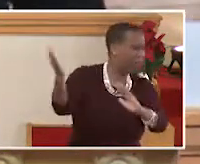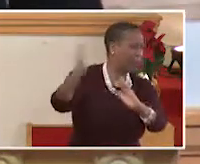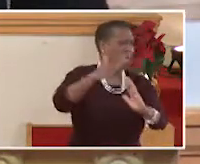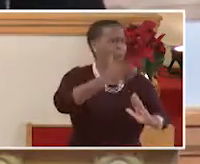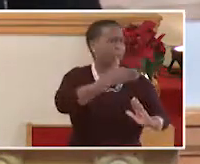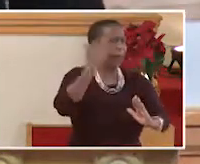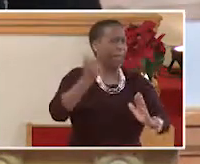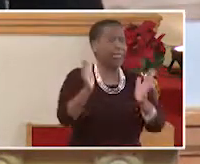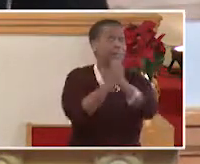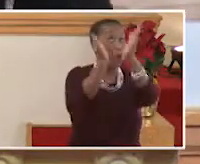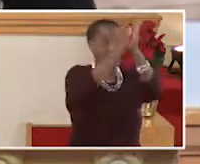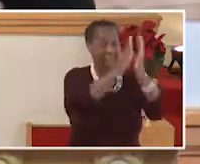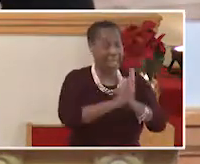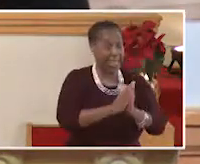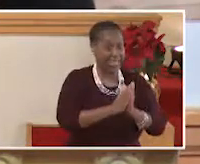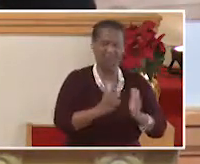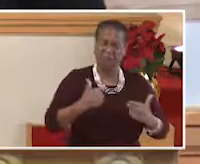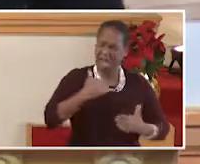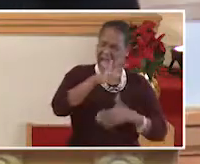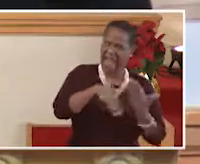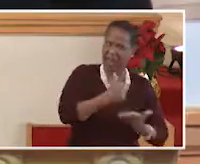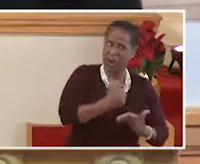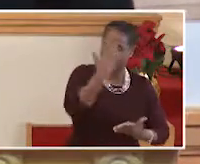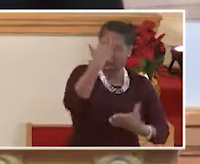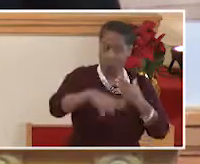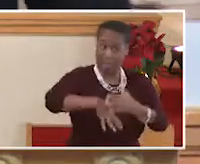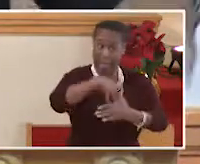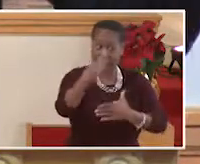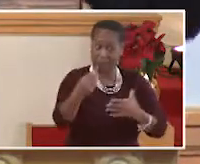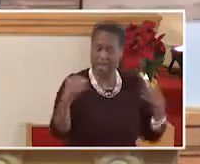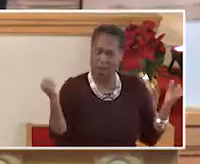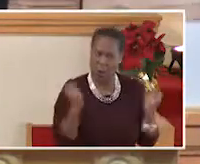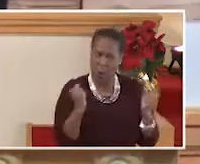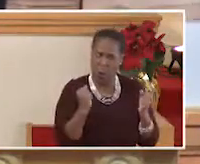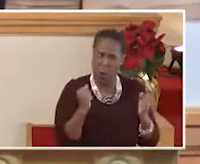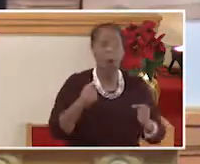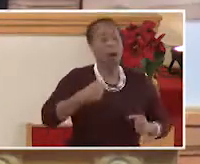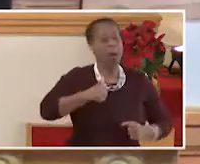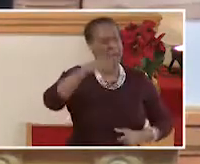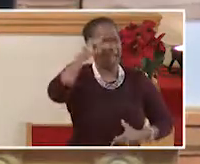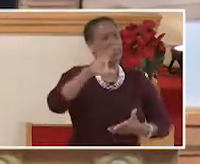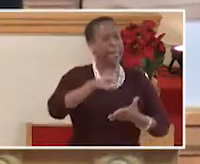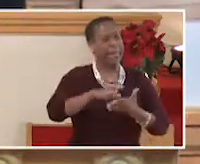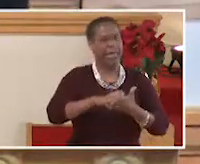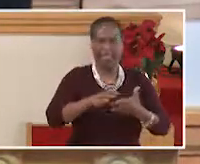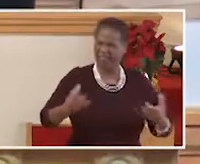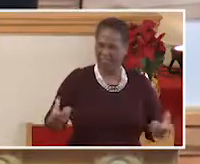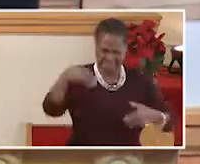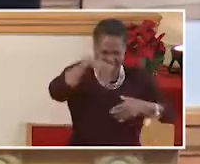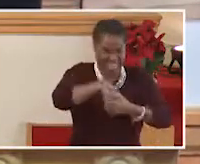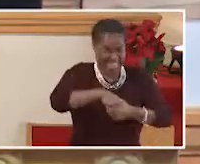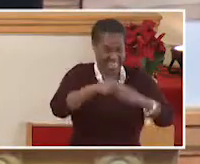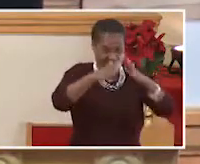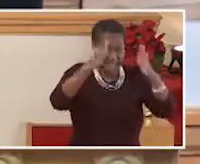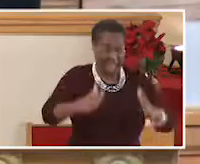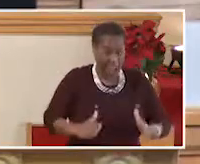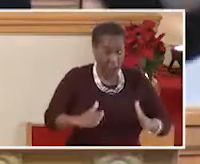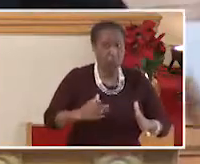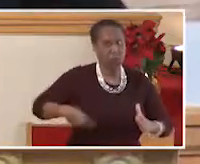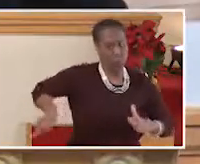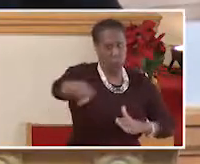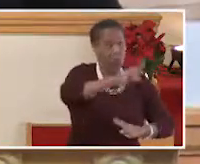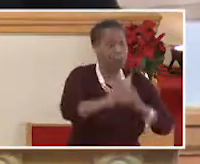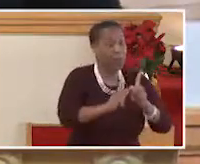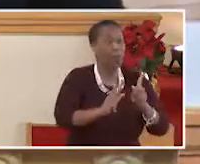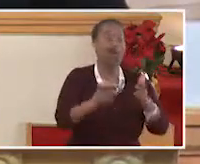know how? Amen. I know it's cold outside, but I believe that there is a grateful people in the house of God this morning,